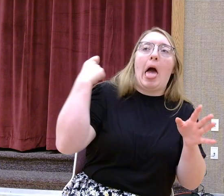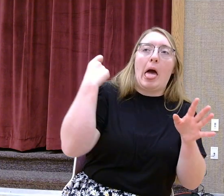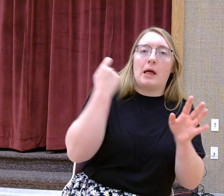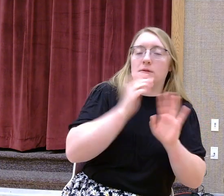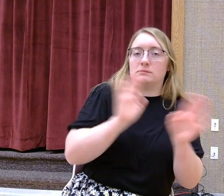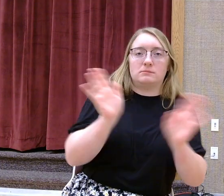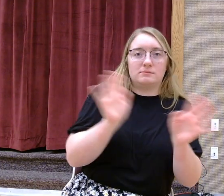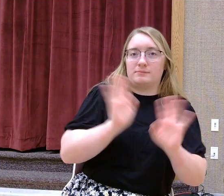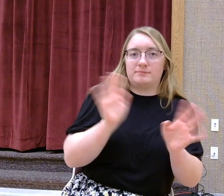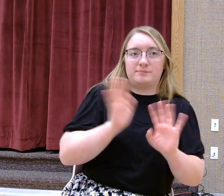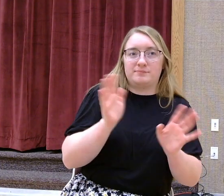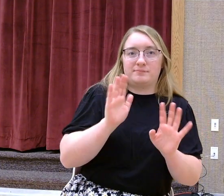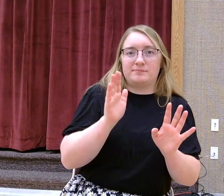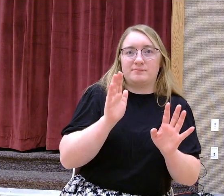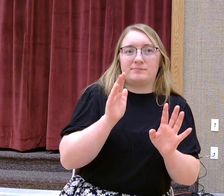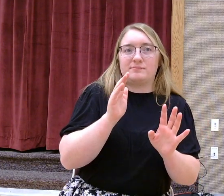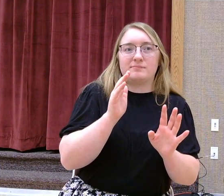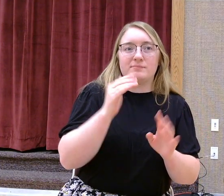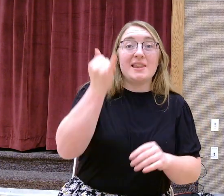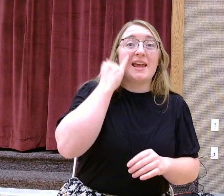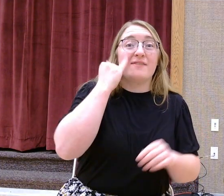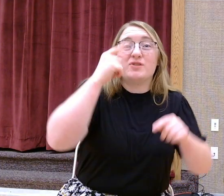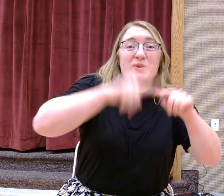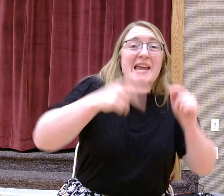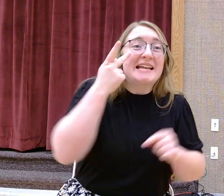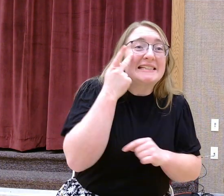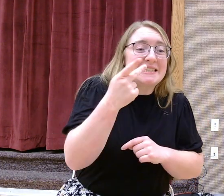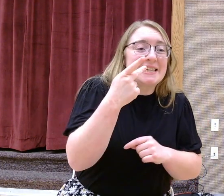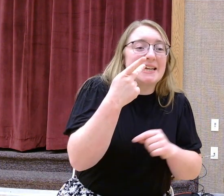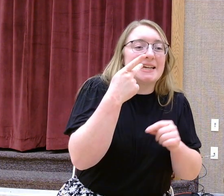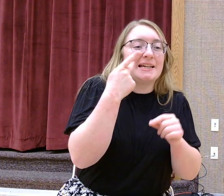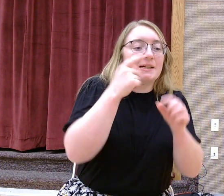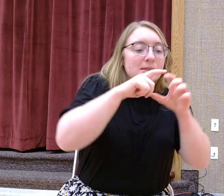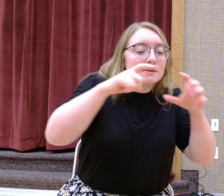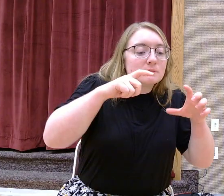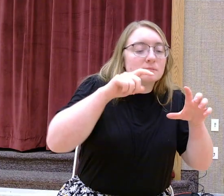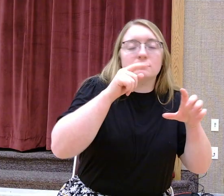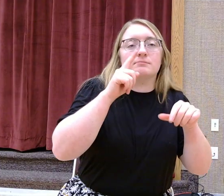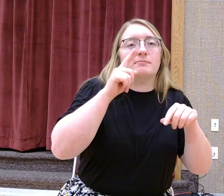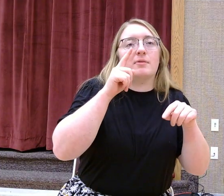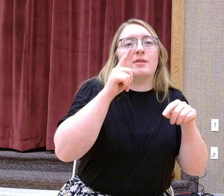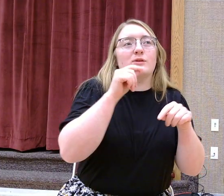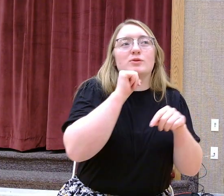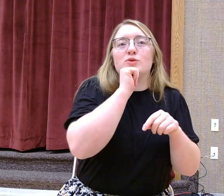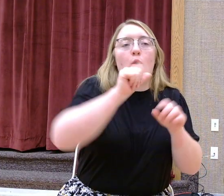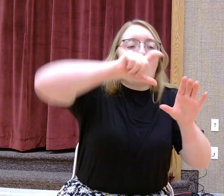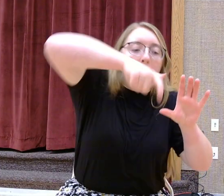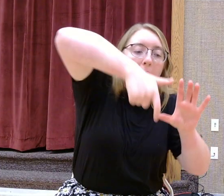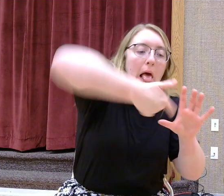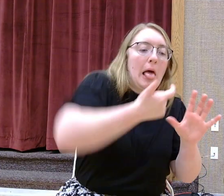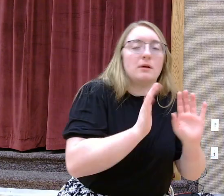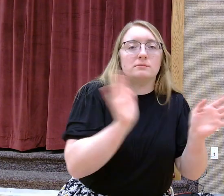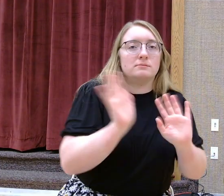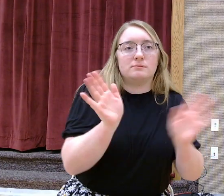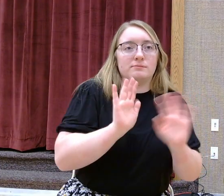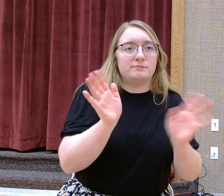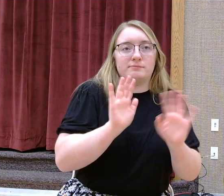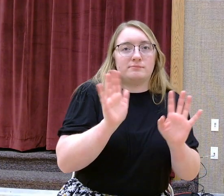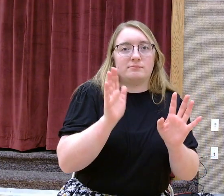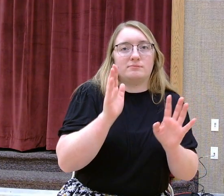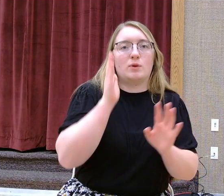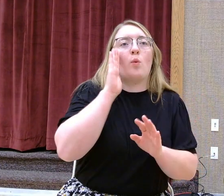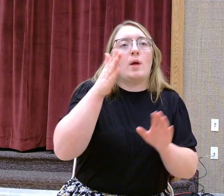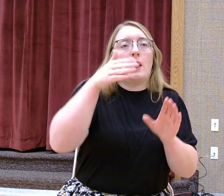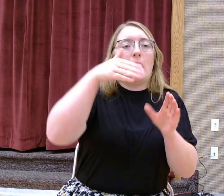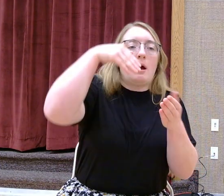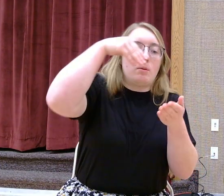on a kid. Never do a blind finger sweep on anybody. Okay? You don't ever stick your finger in there and dig. You're just going to push that further into the airway is